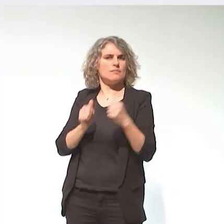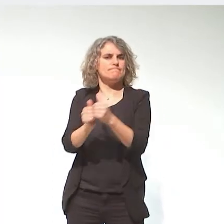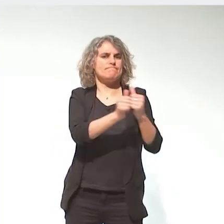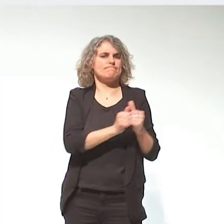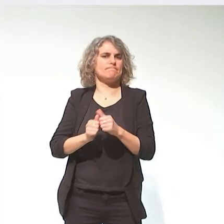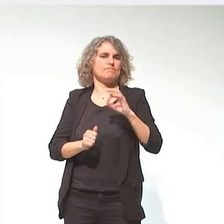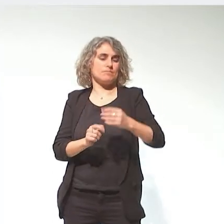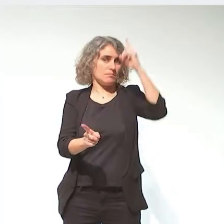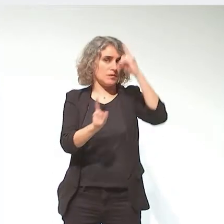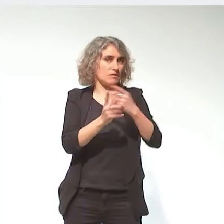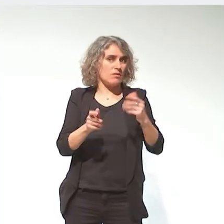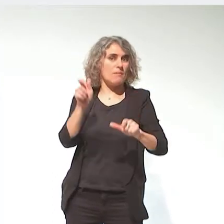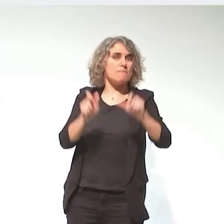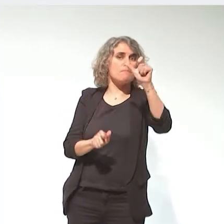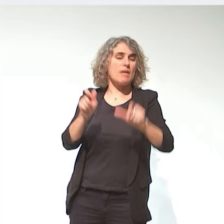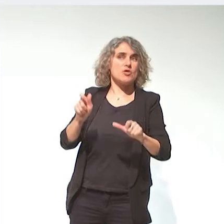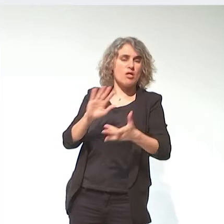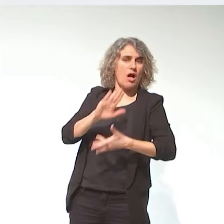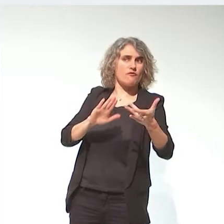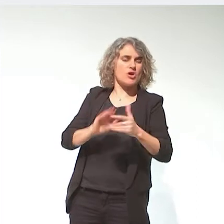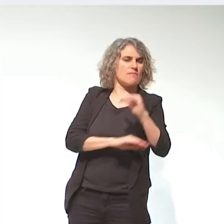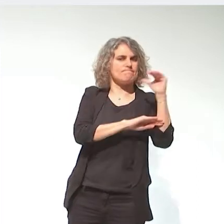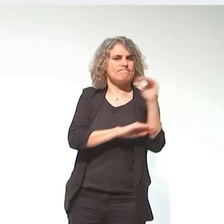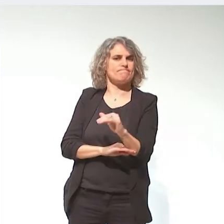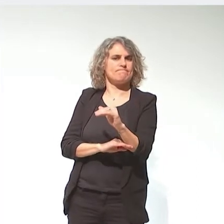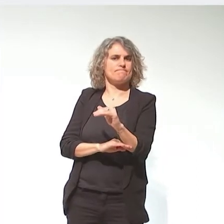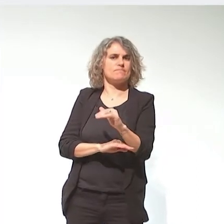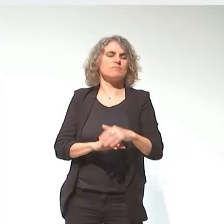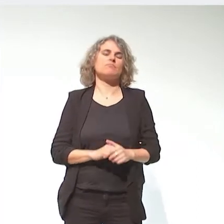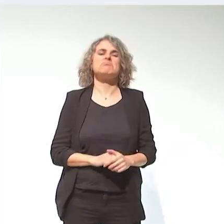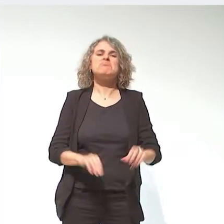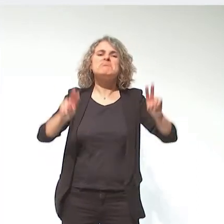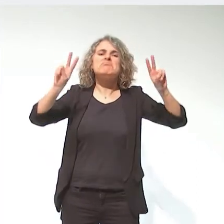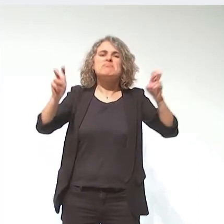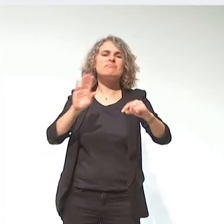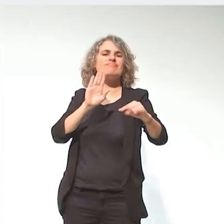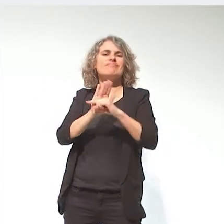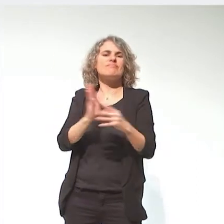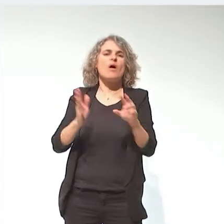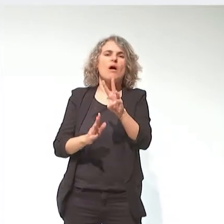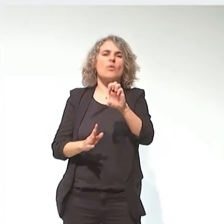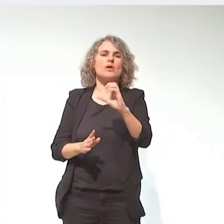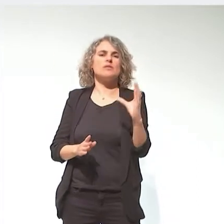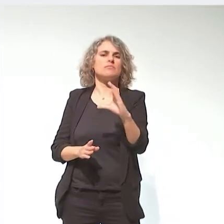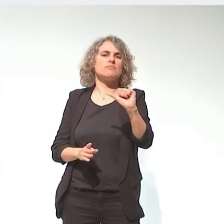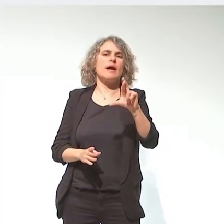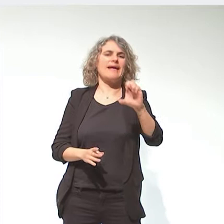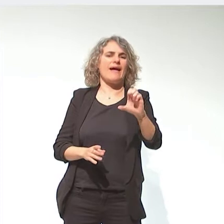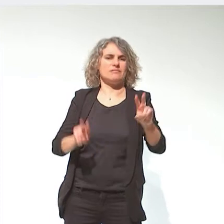So we will help fully with social inclusion of these